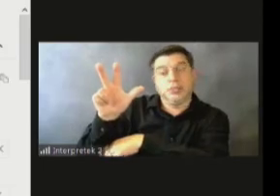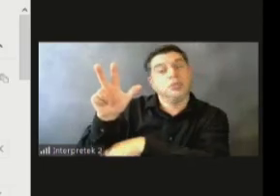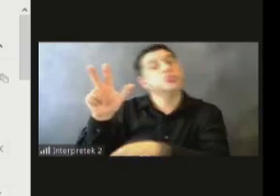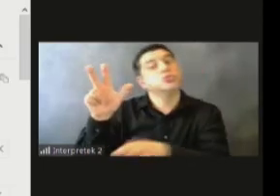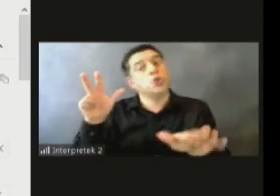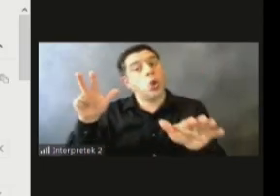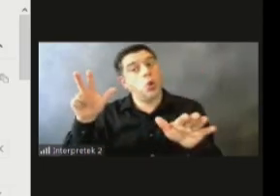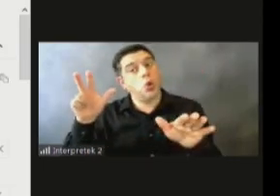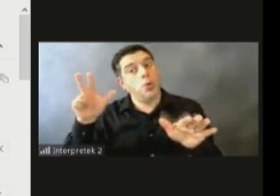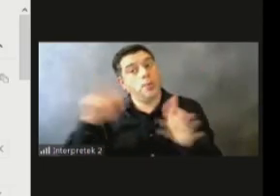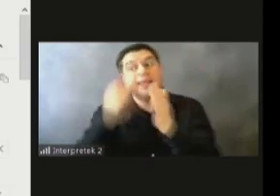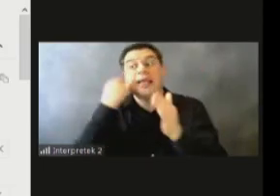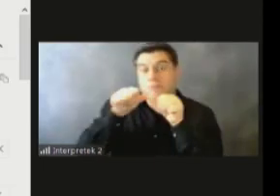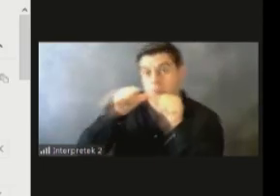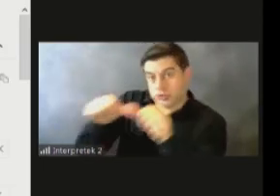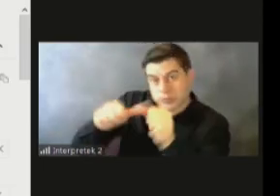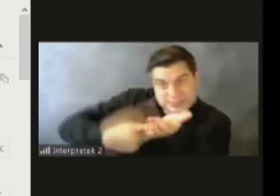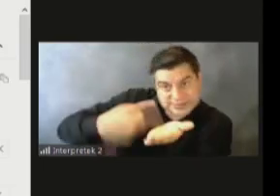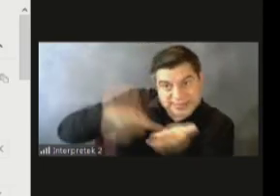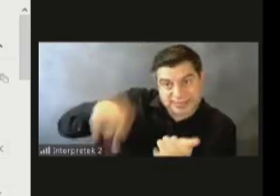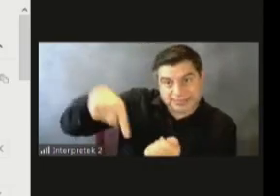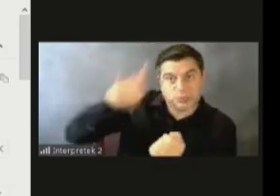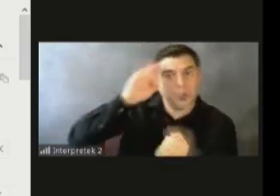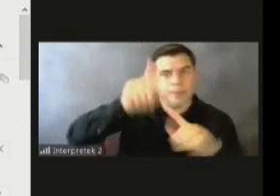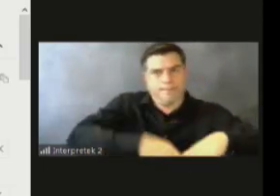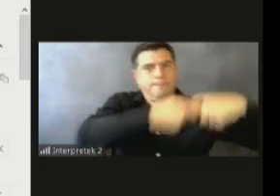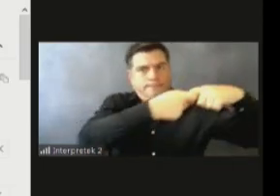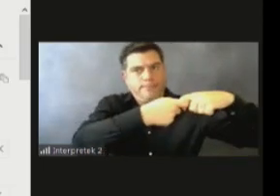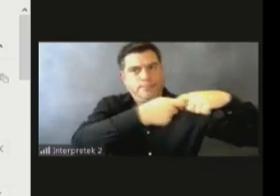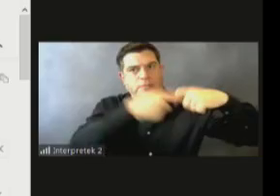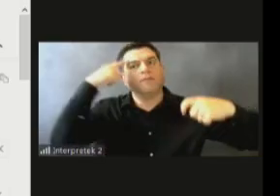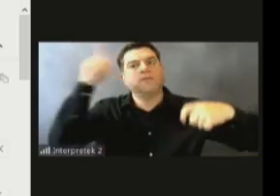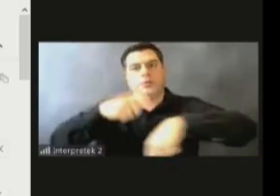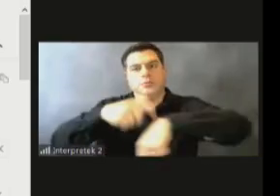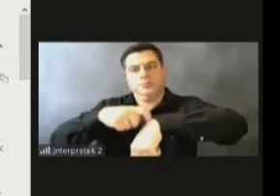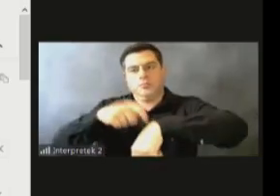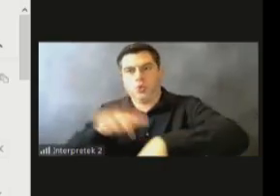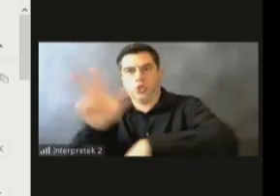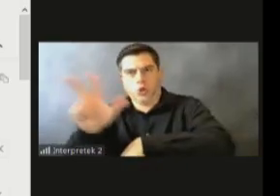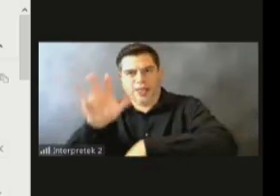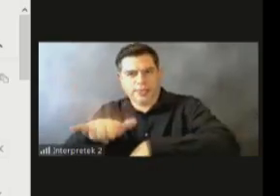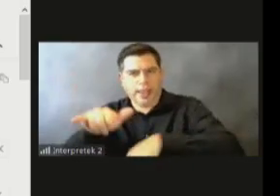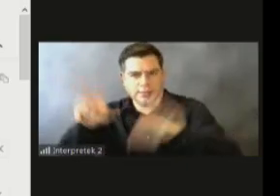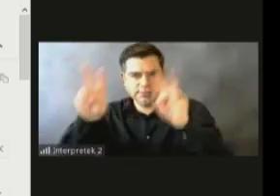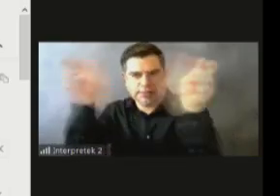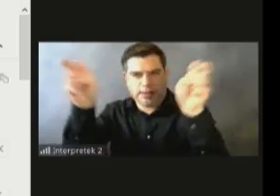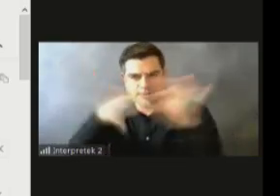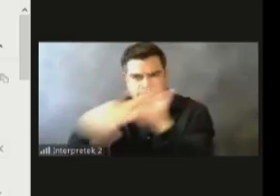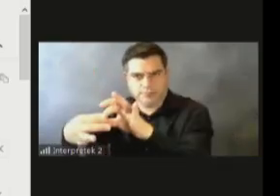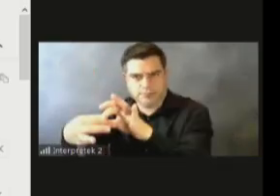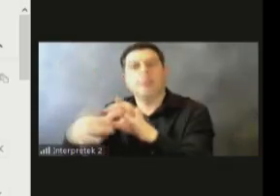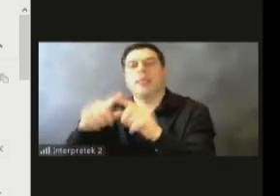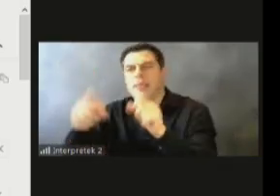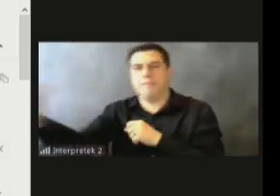o'clock and then return to this item after that time certain item has concluded. Commissioner Simmons. Thank you,